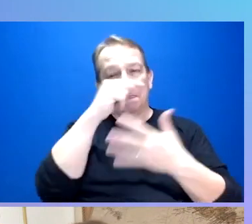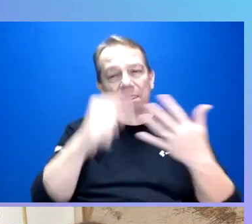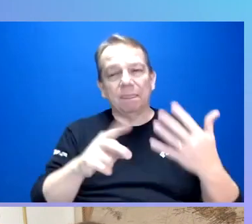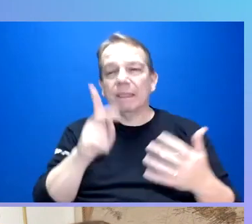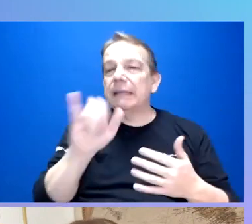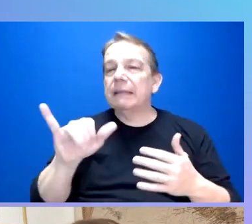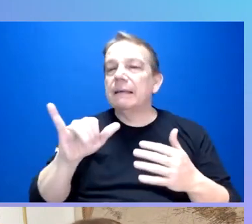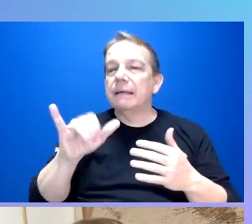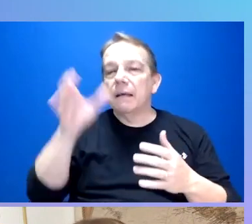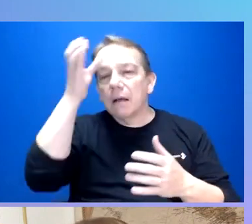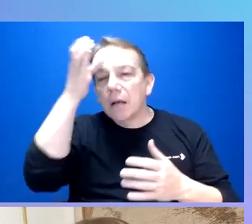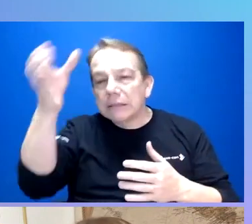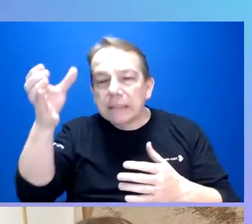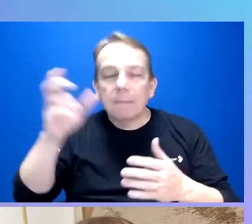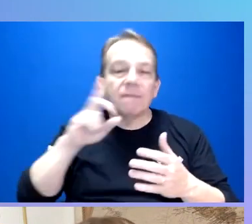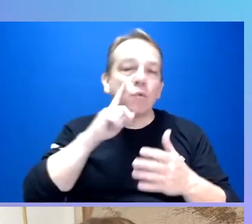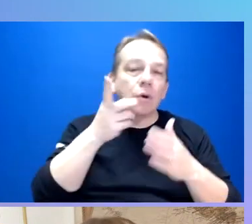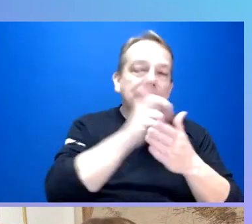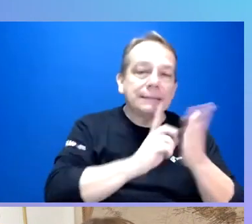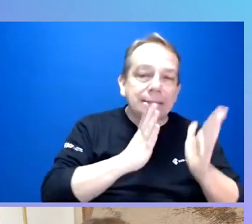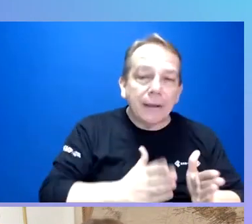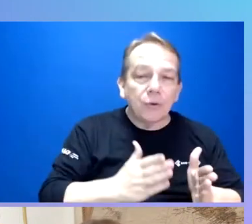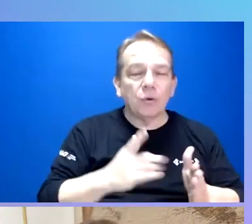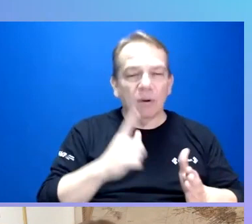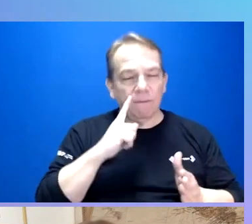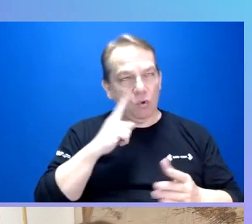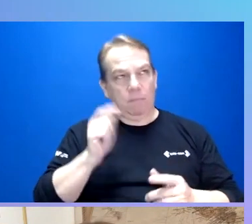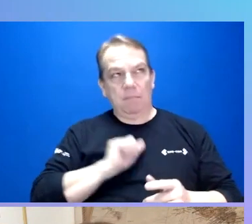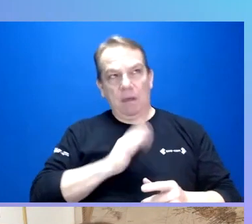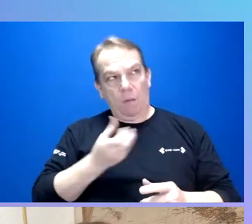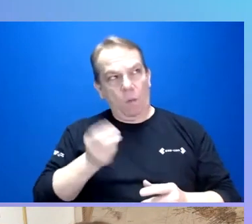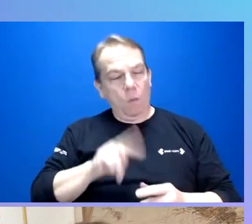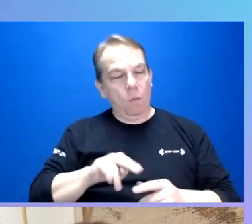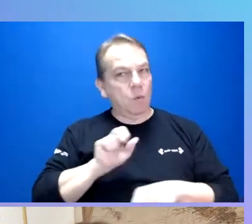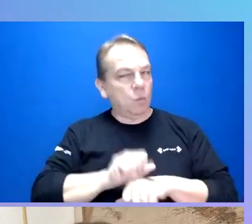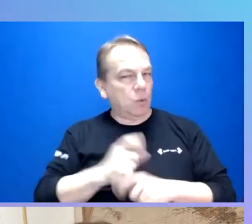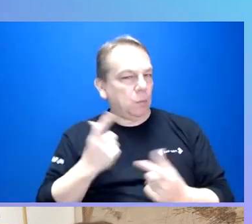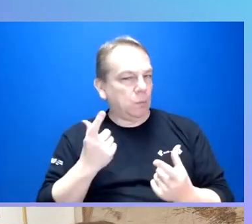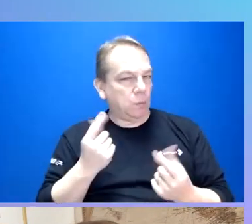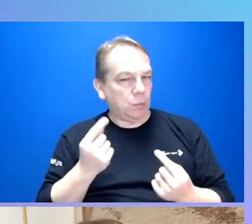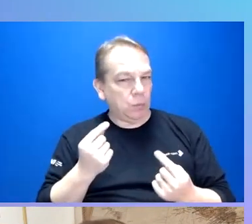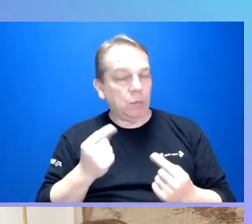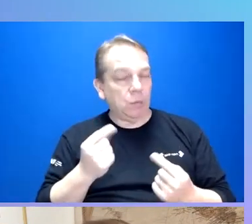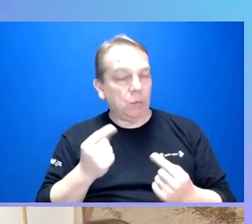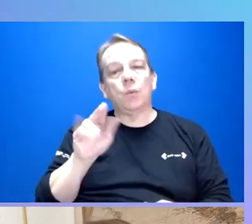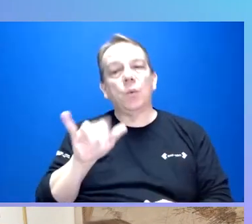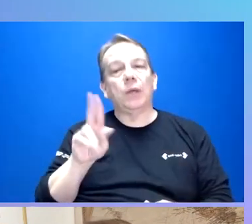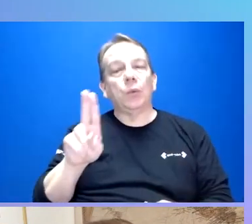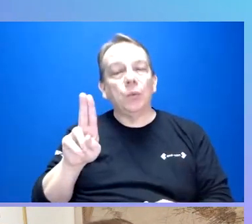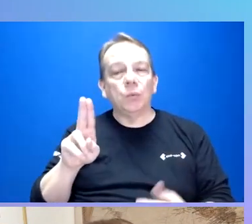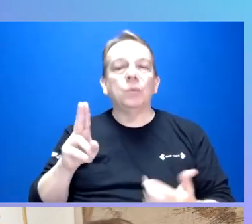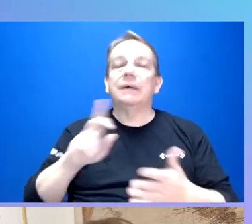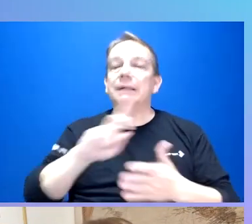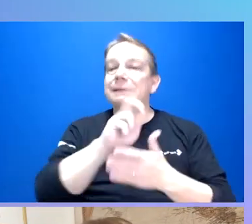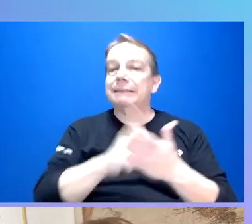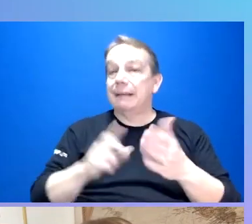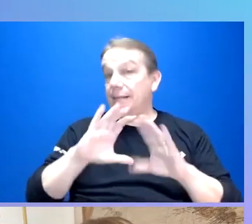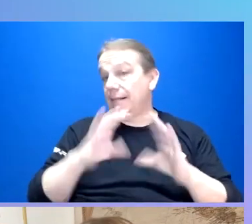concepts for designers to consider in their own work. And I'm going to talk about the new NYU multisensory design